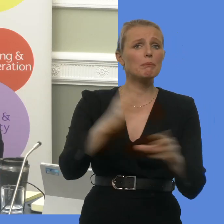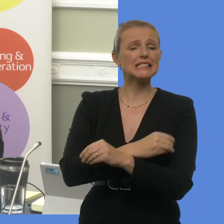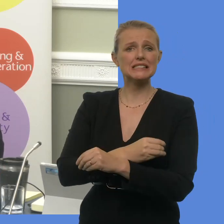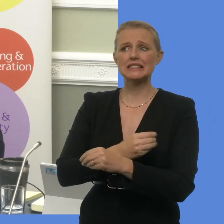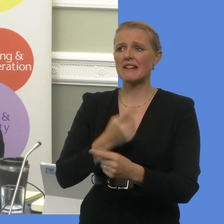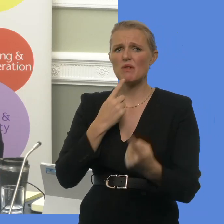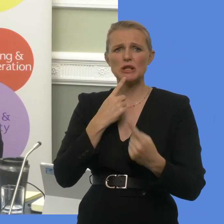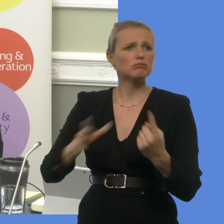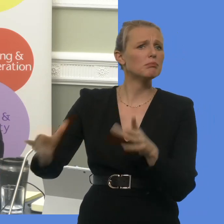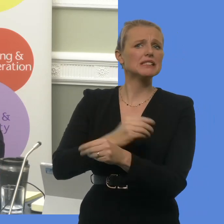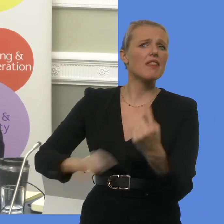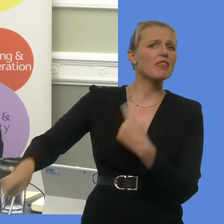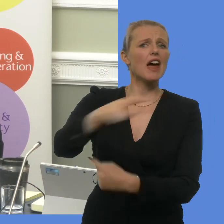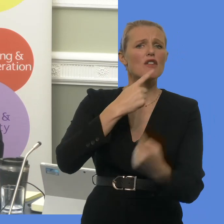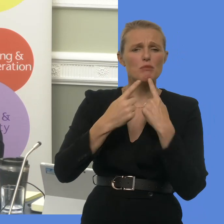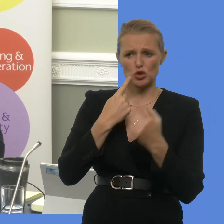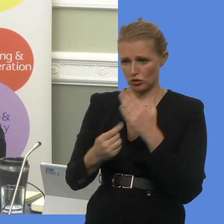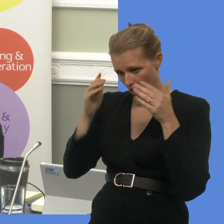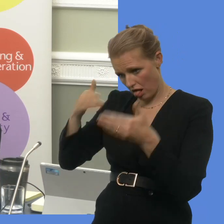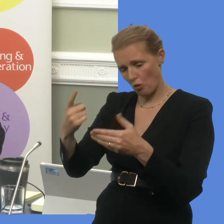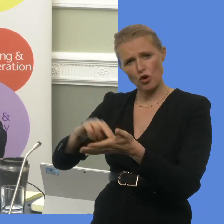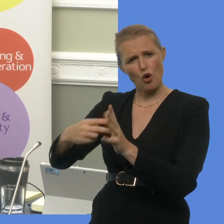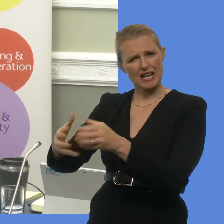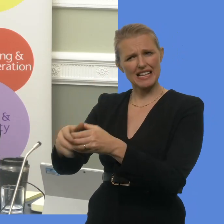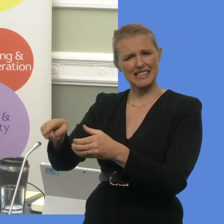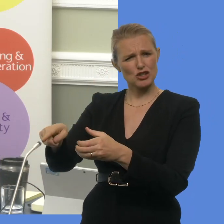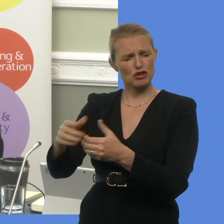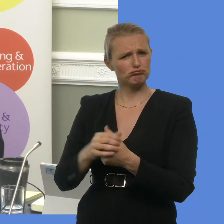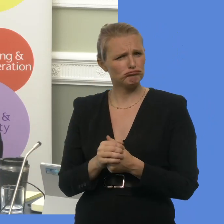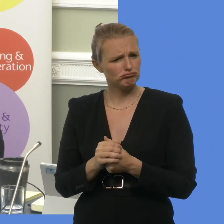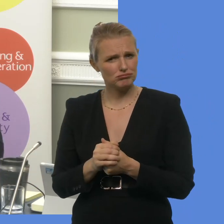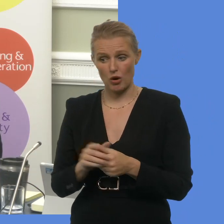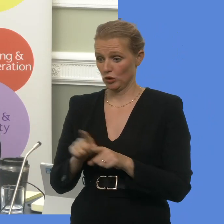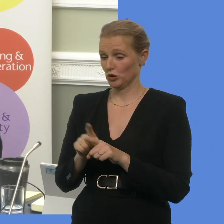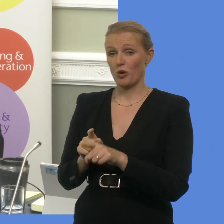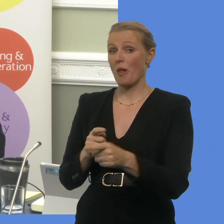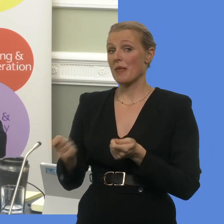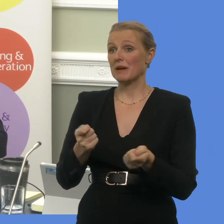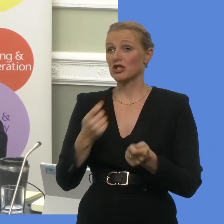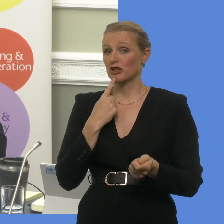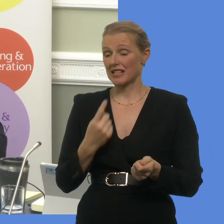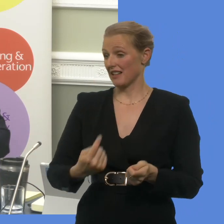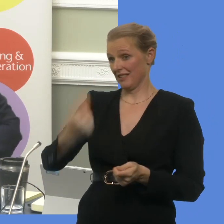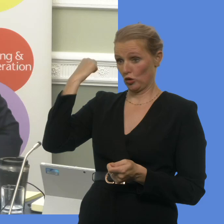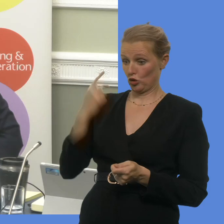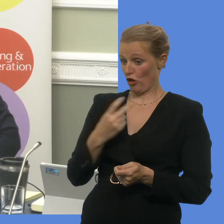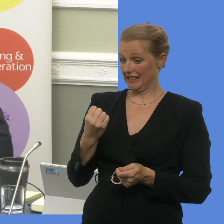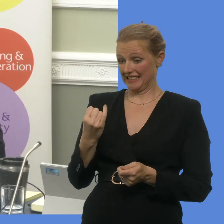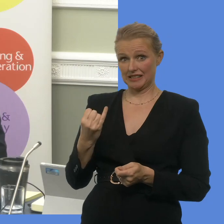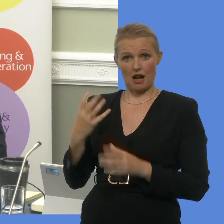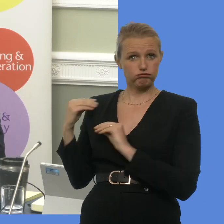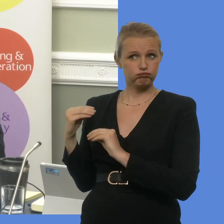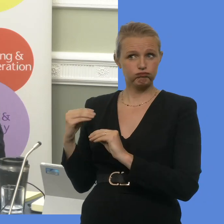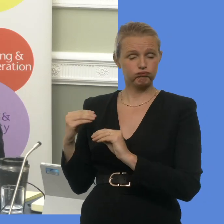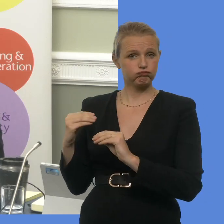basic to me. So I think that's something we will want to look about. The review period, and as you say, the Minister did highlight that he would want to that he may be